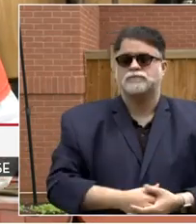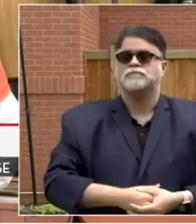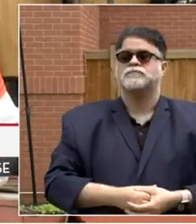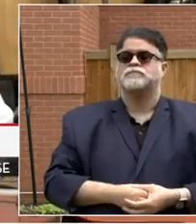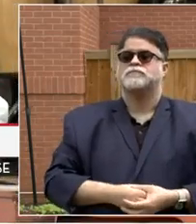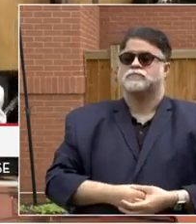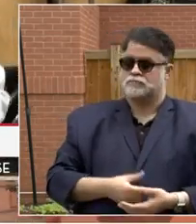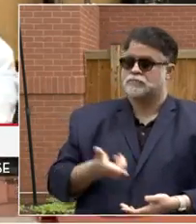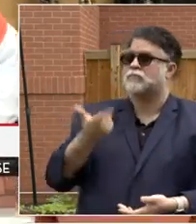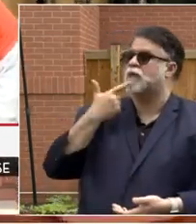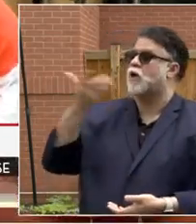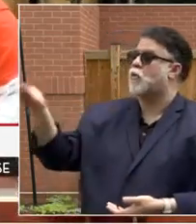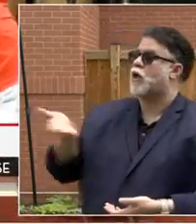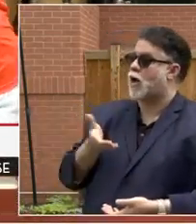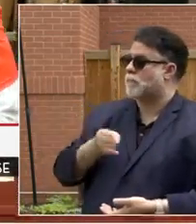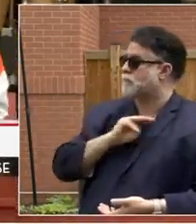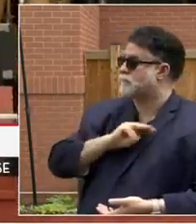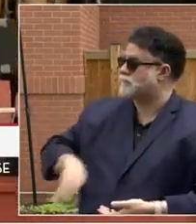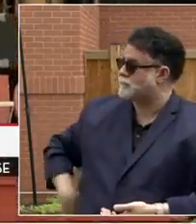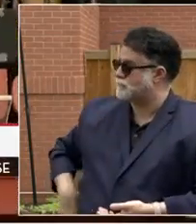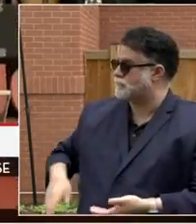Q&A. Thank you.